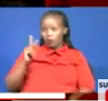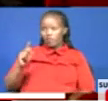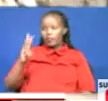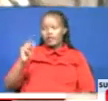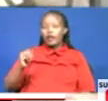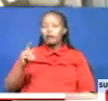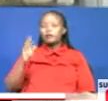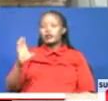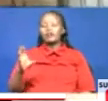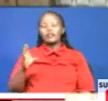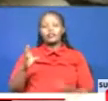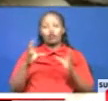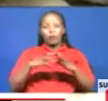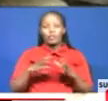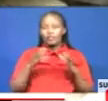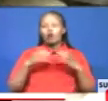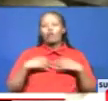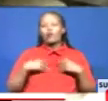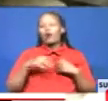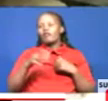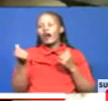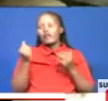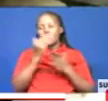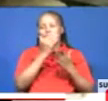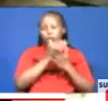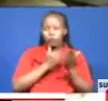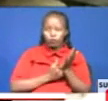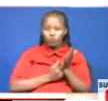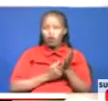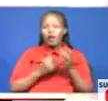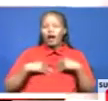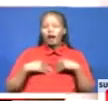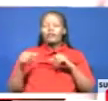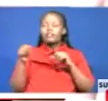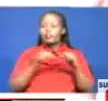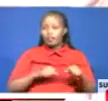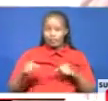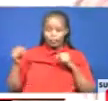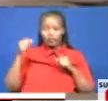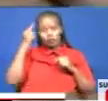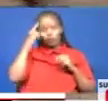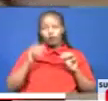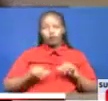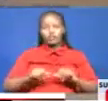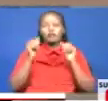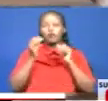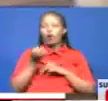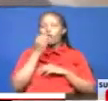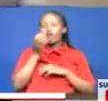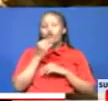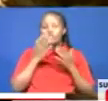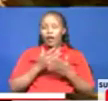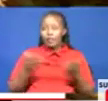company will supplement other state initiatives by creating strategic reserves for staple and essential food items,